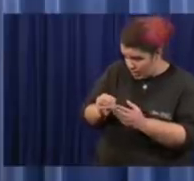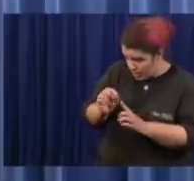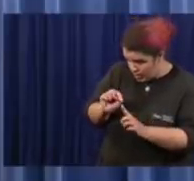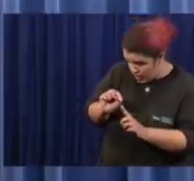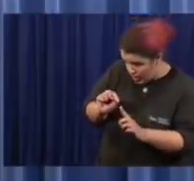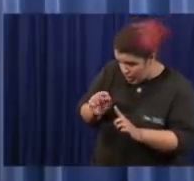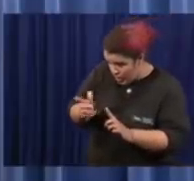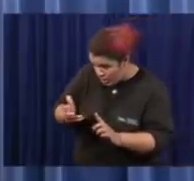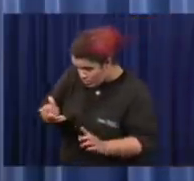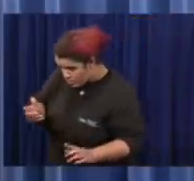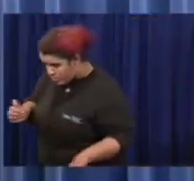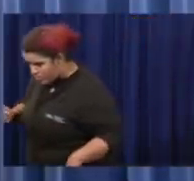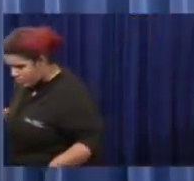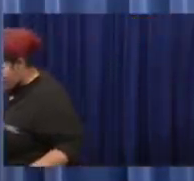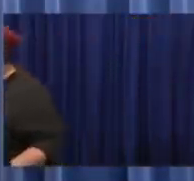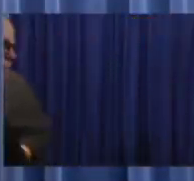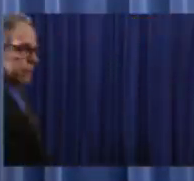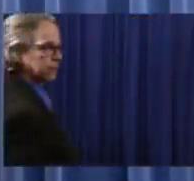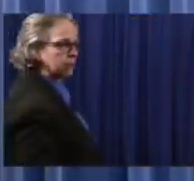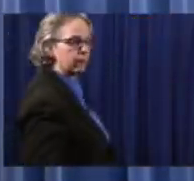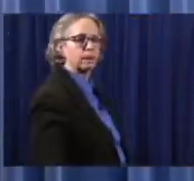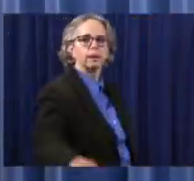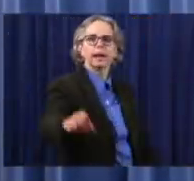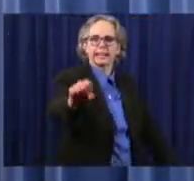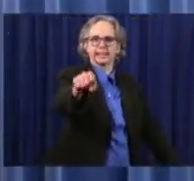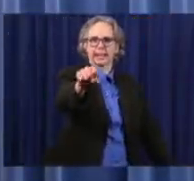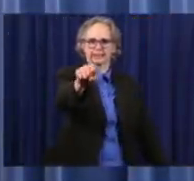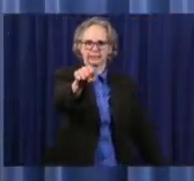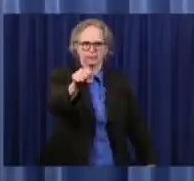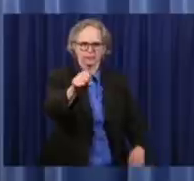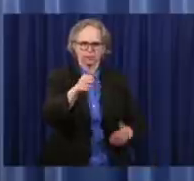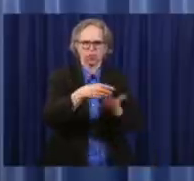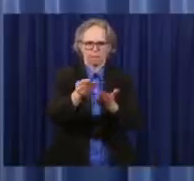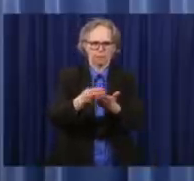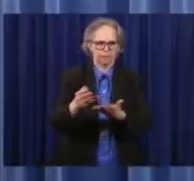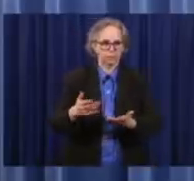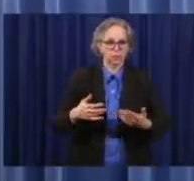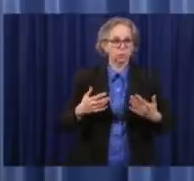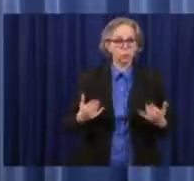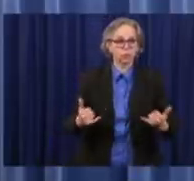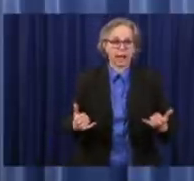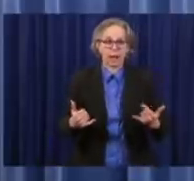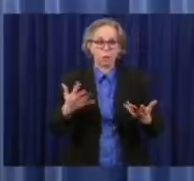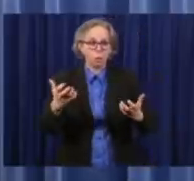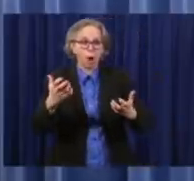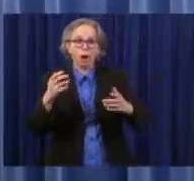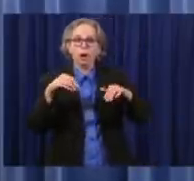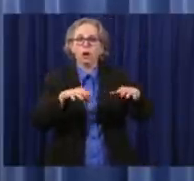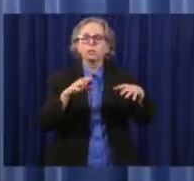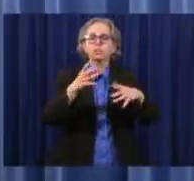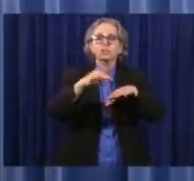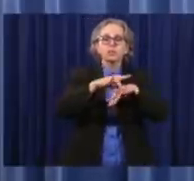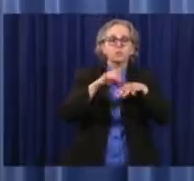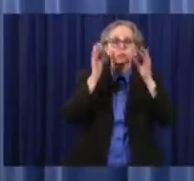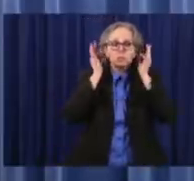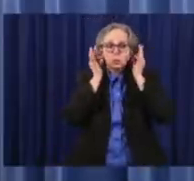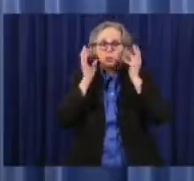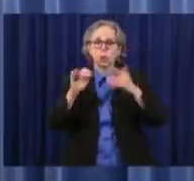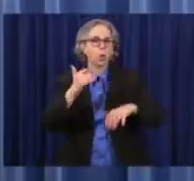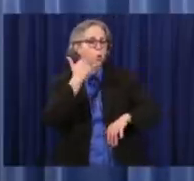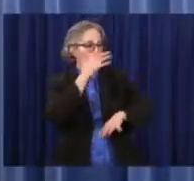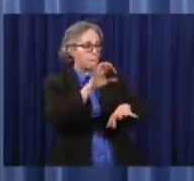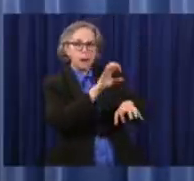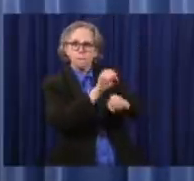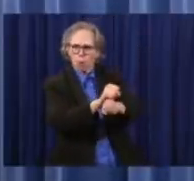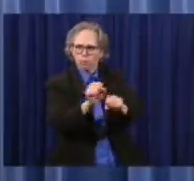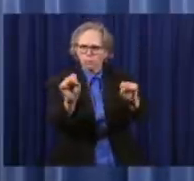and you know, we have that. They can today, if they want to go to a jewelry store, they can call, make an appointment to go do that. In